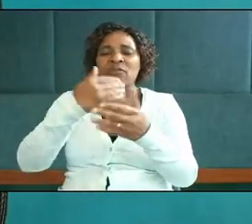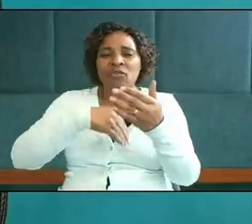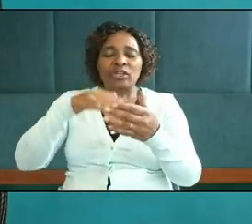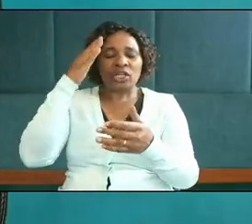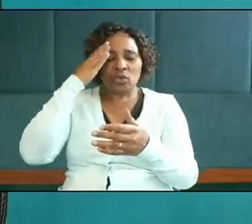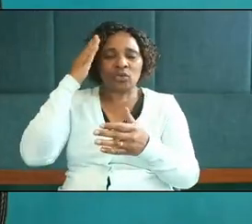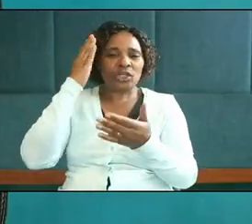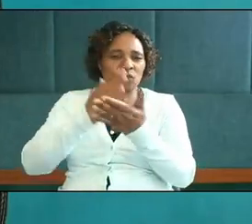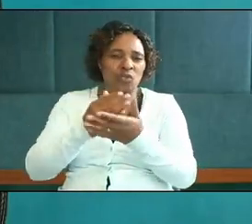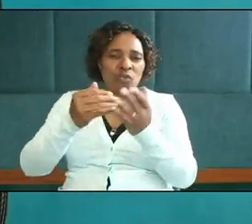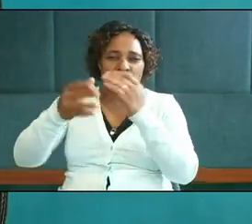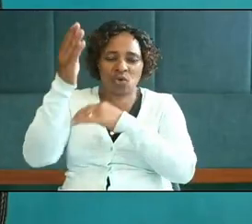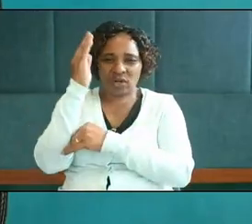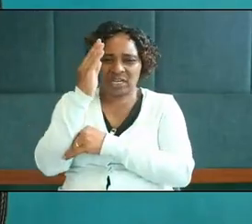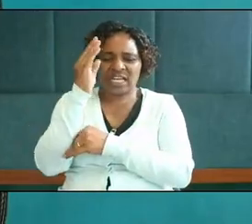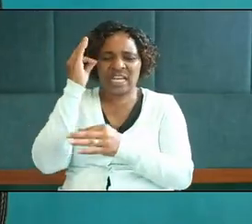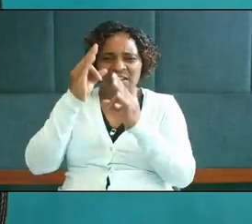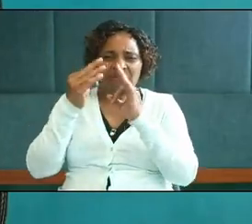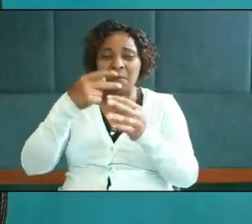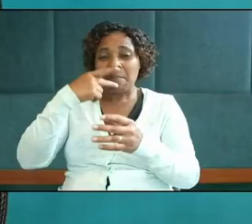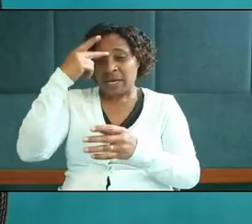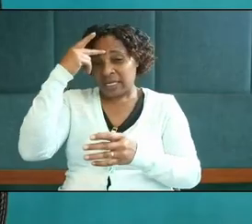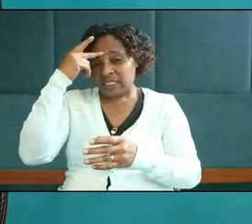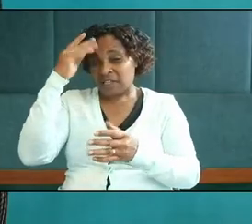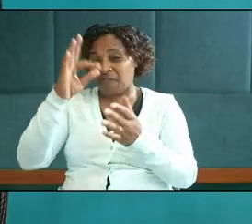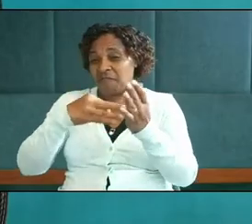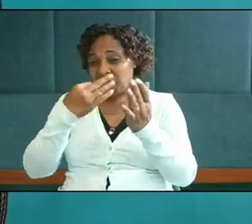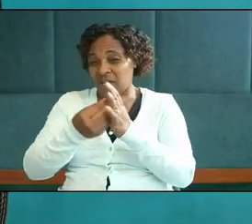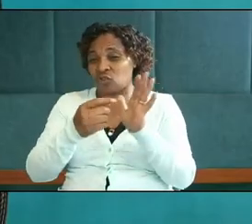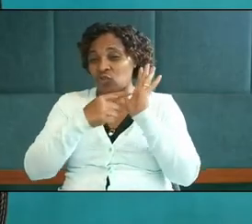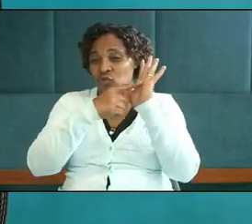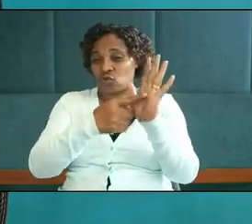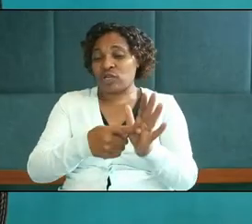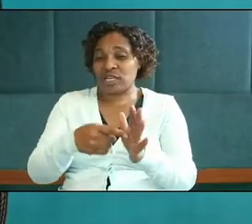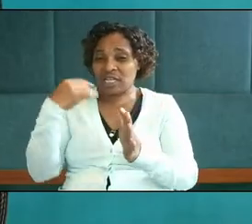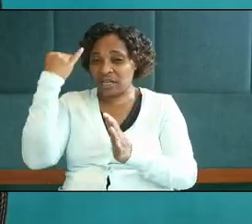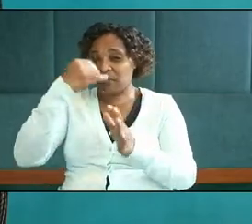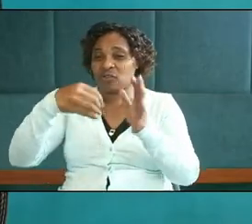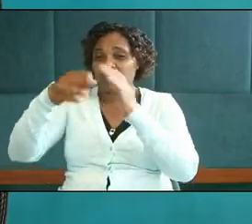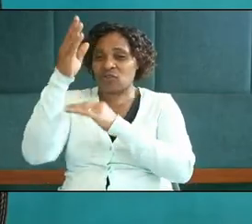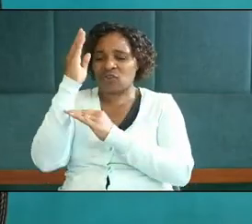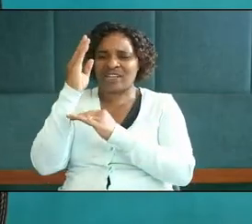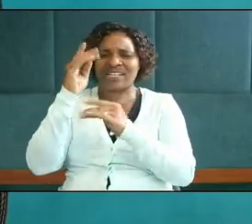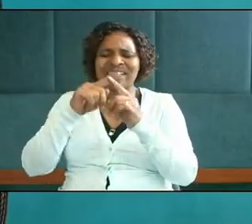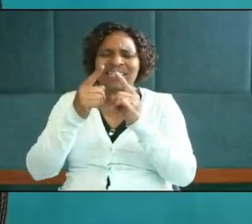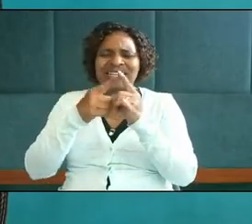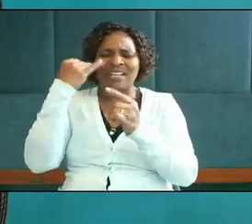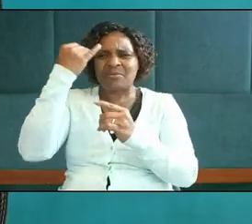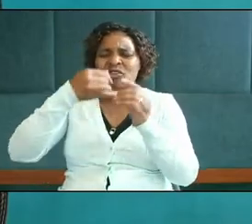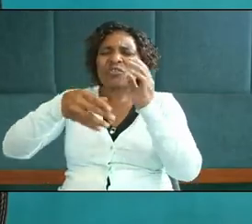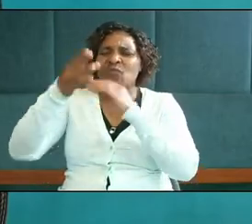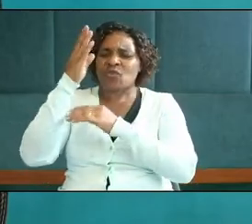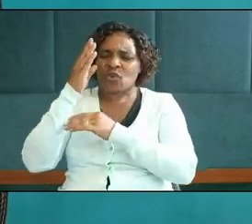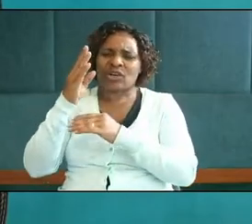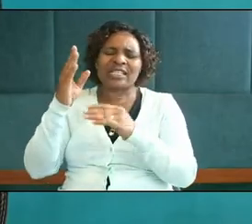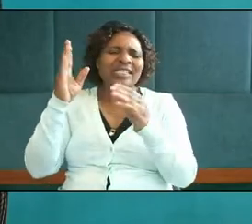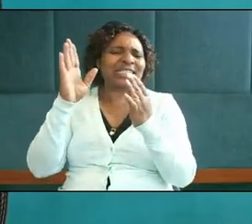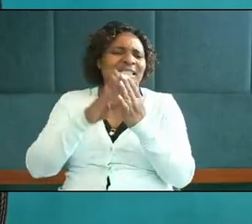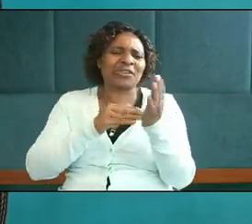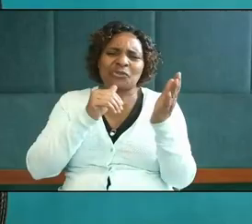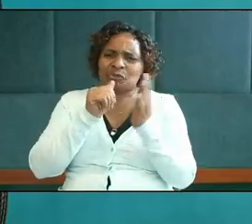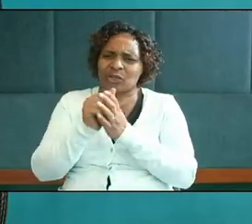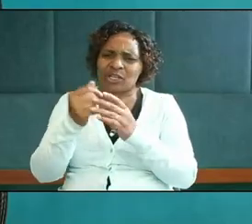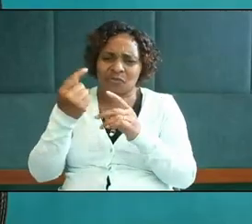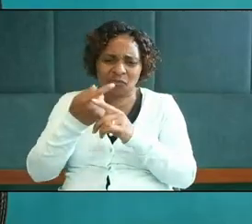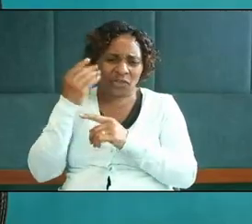true God. So if the parents fail in reflecting the image of God, then the image of God is completely marred for those